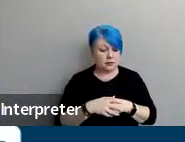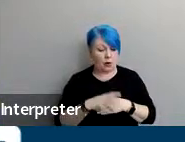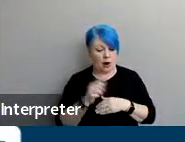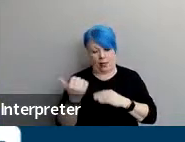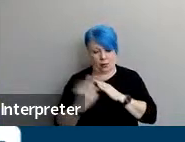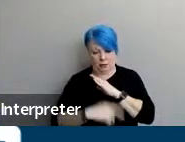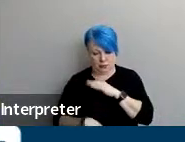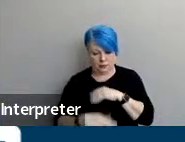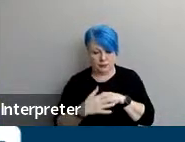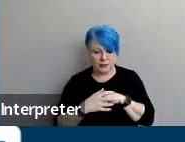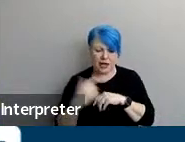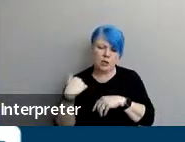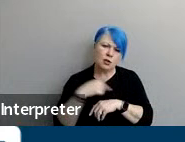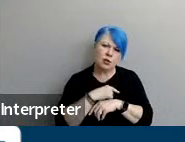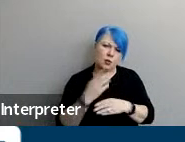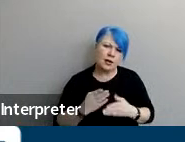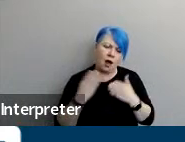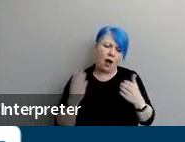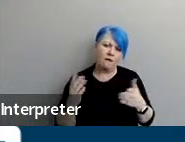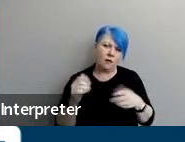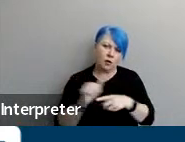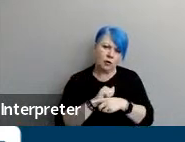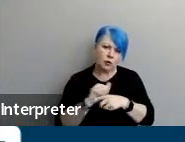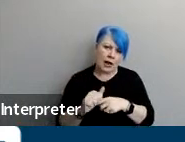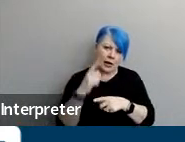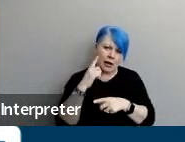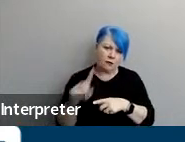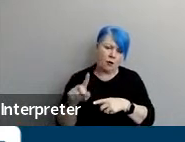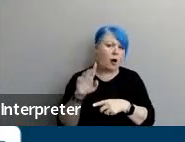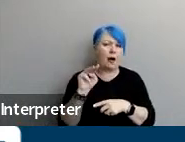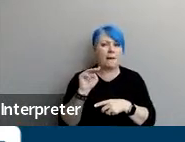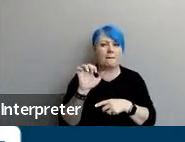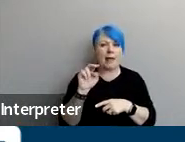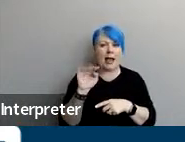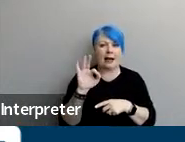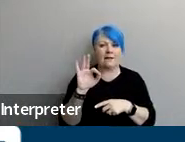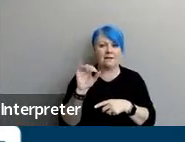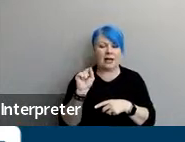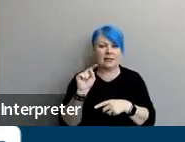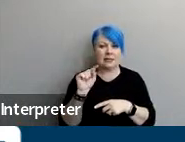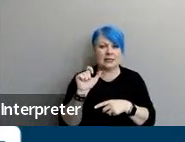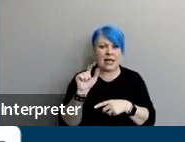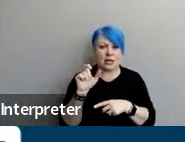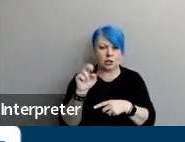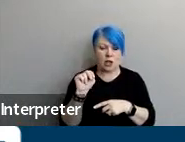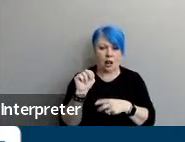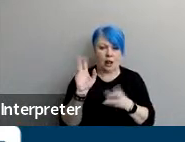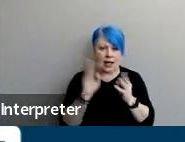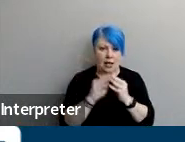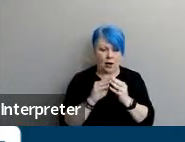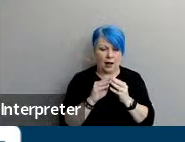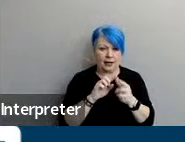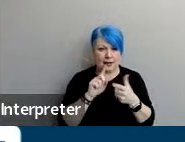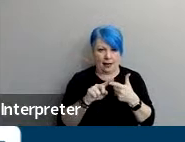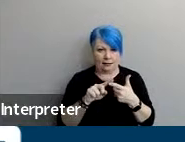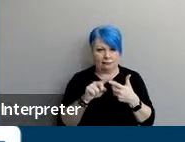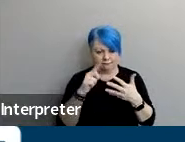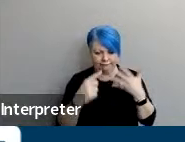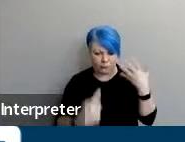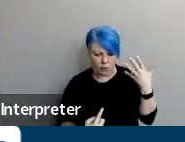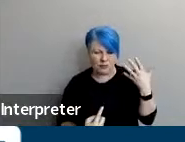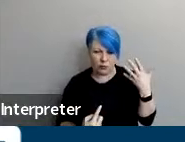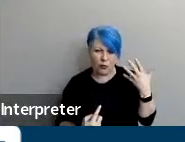boards training on manifestation hearings and disabilities and how they might affect student behaviors and so on and so